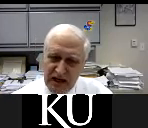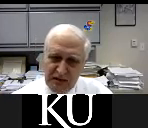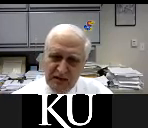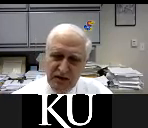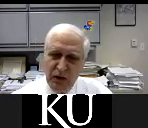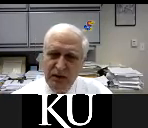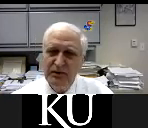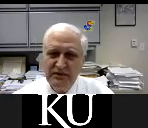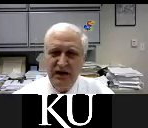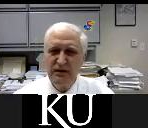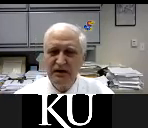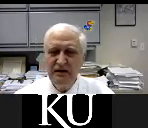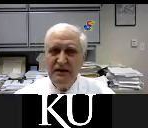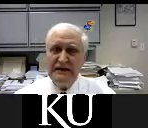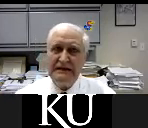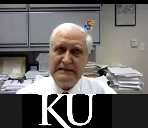do cooperative